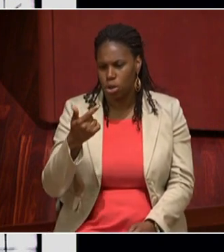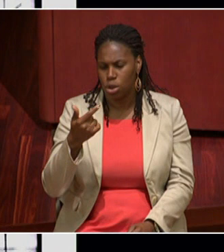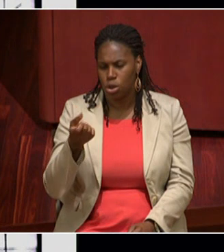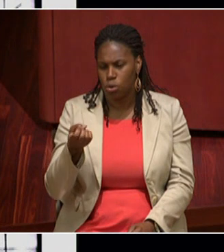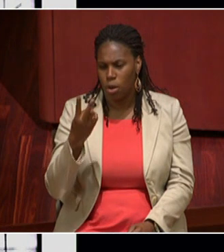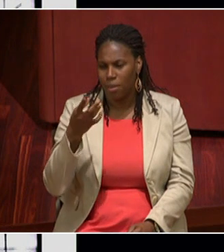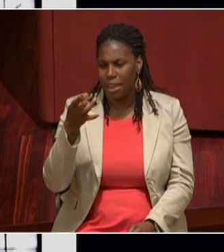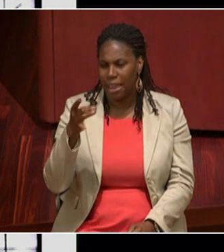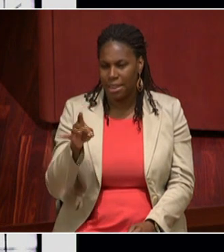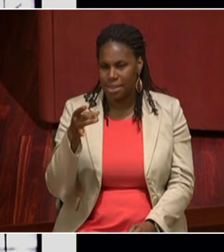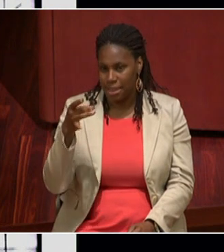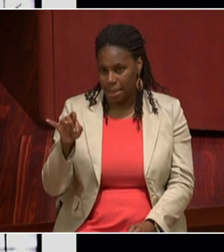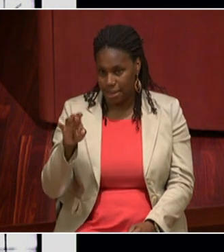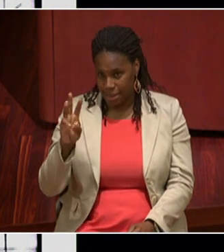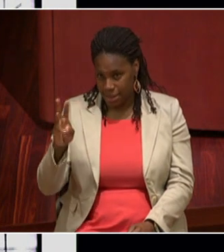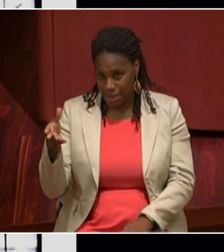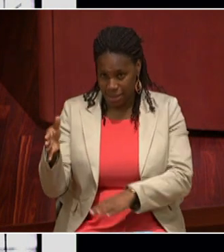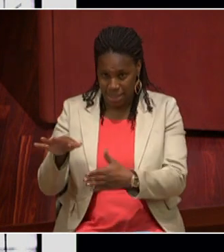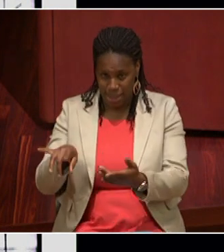1886.